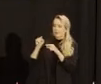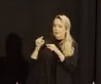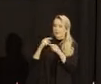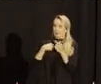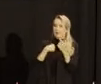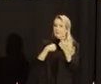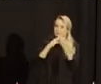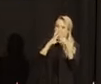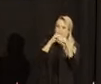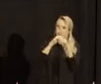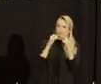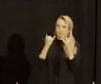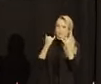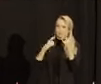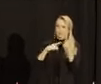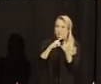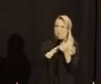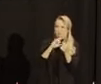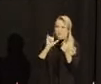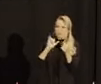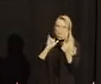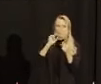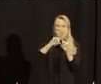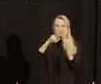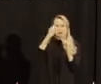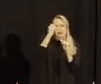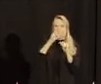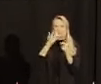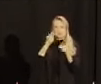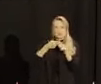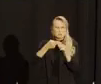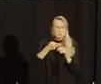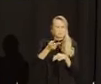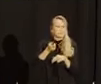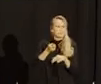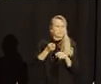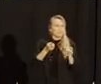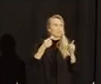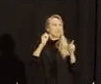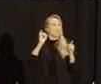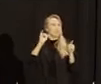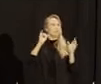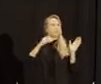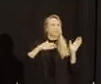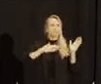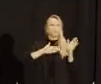legislation. So, ma'am, what is your name?